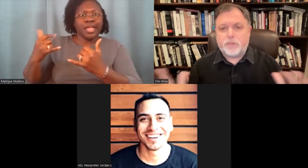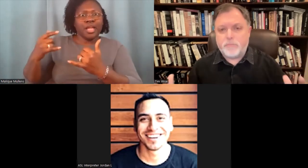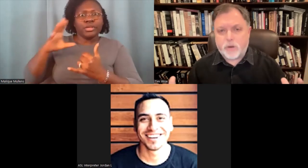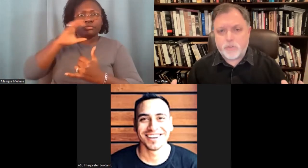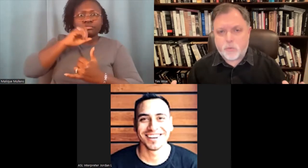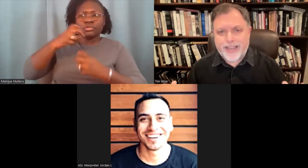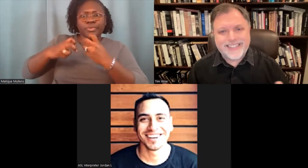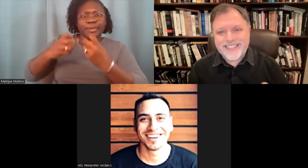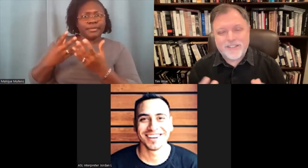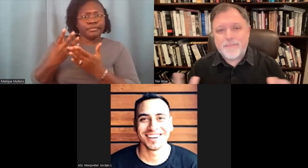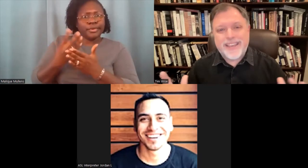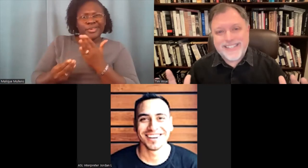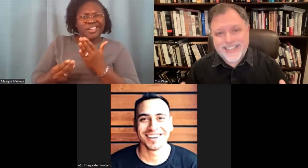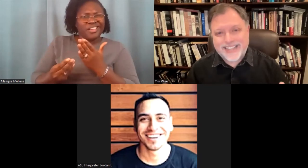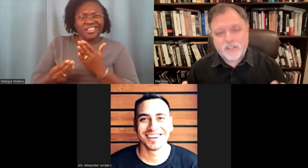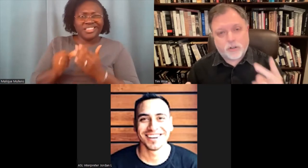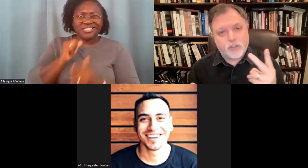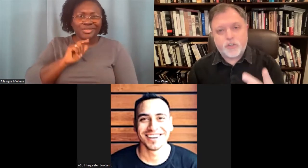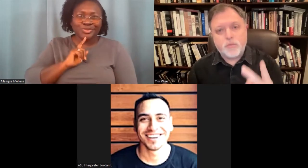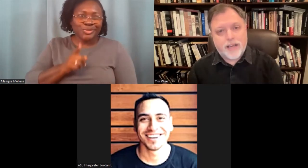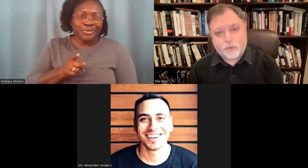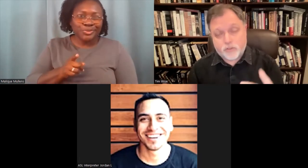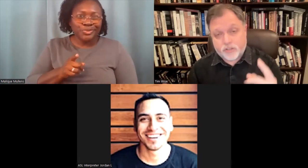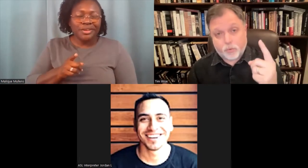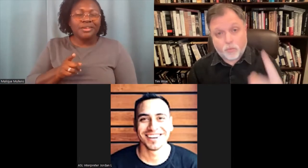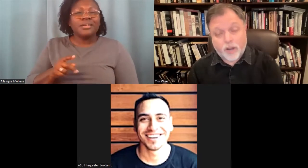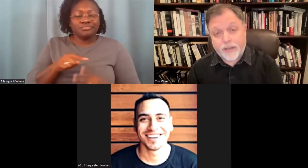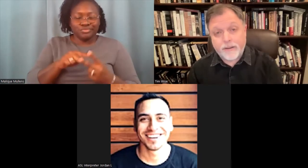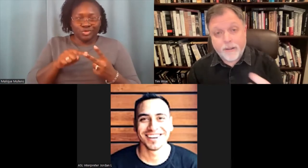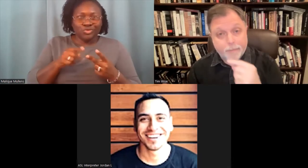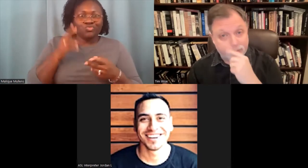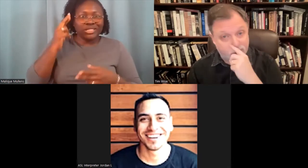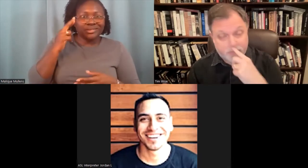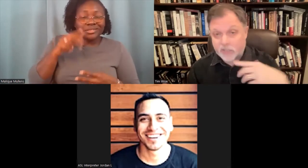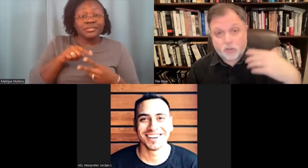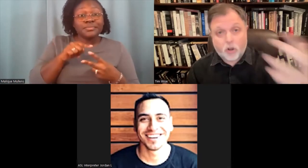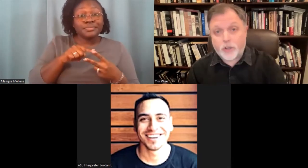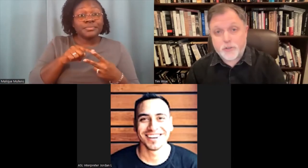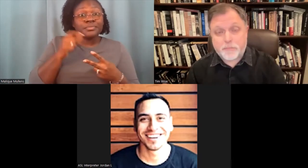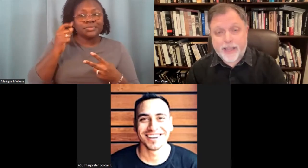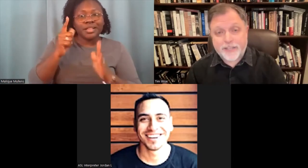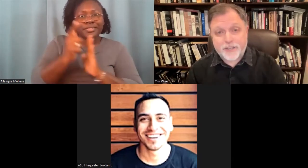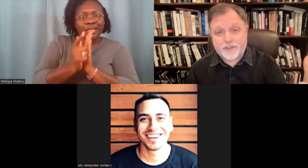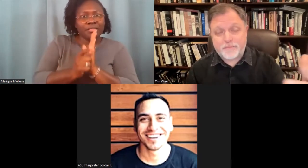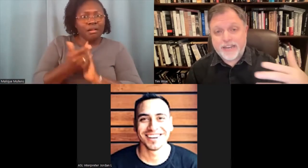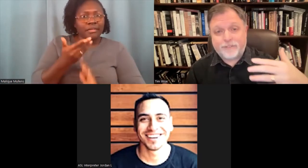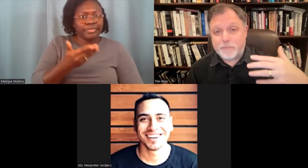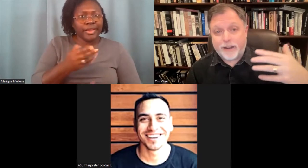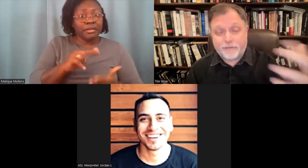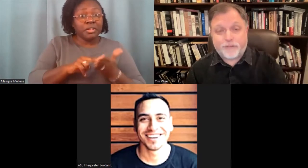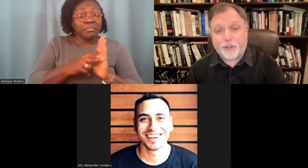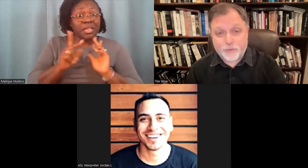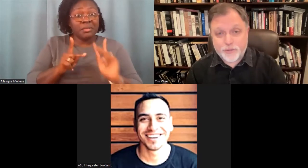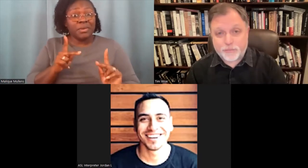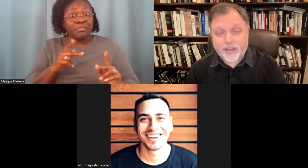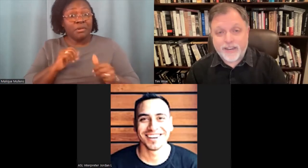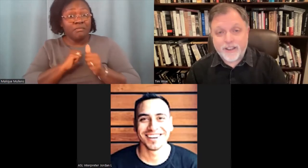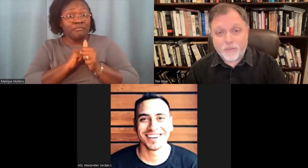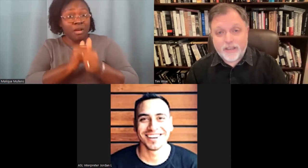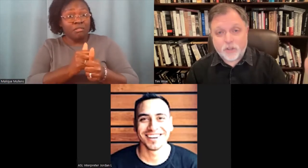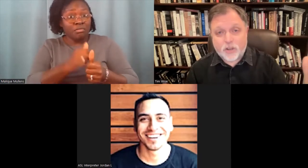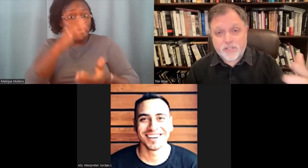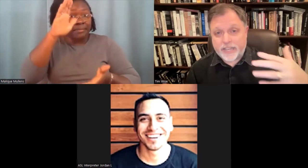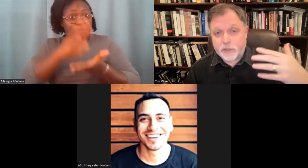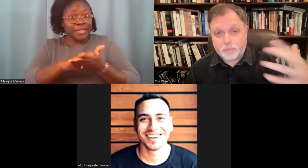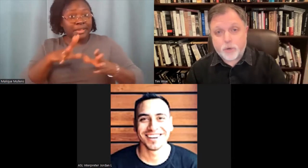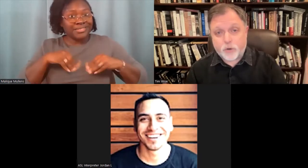the problem goes away. That doesn't make sense on two levels. Number one, just because laws are passed doesn't mean everybody follows them, right?